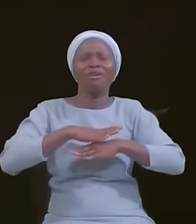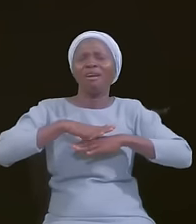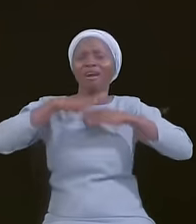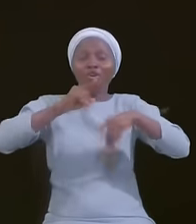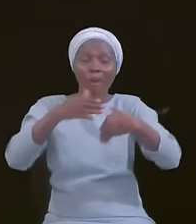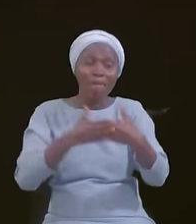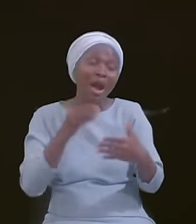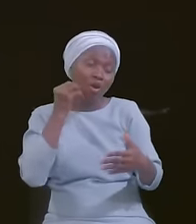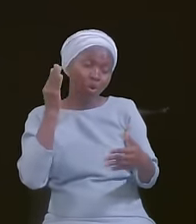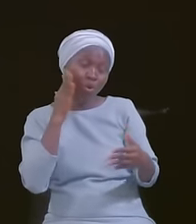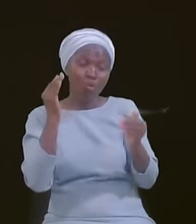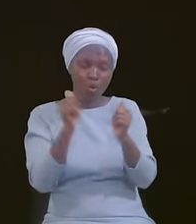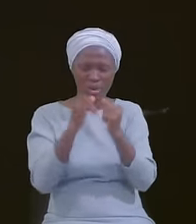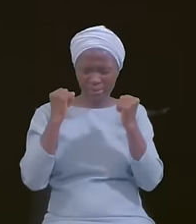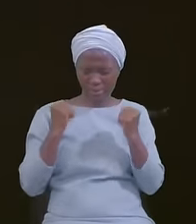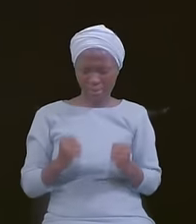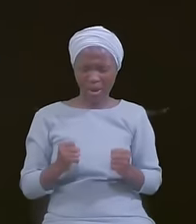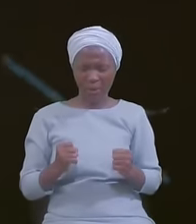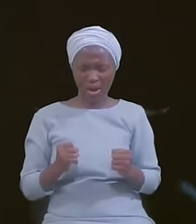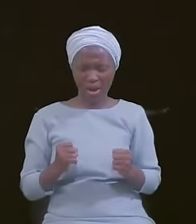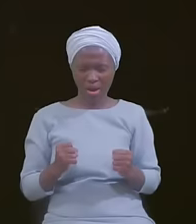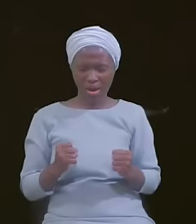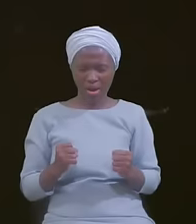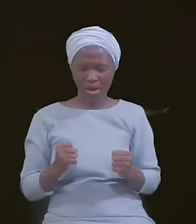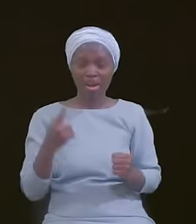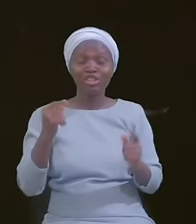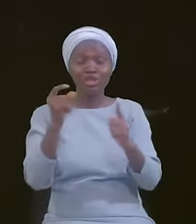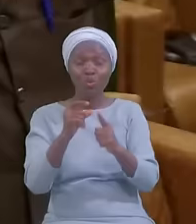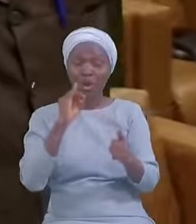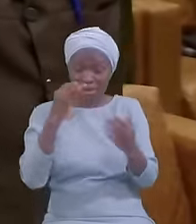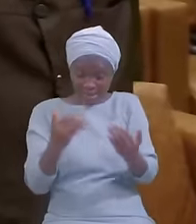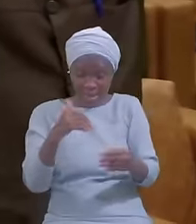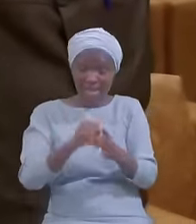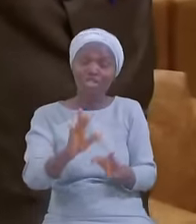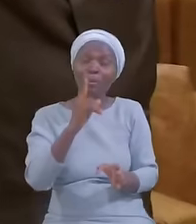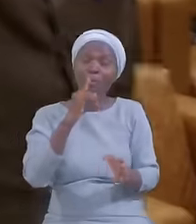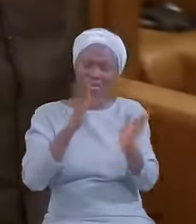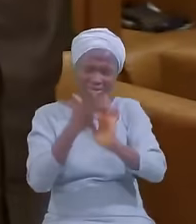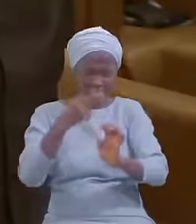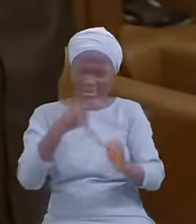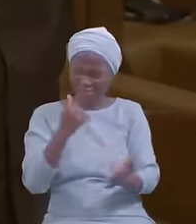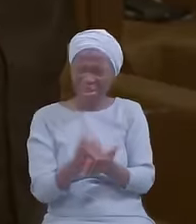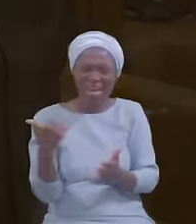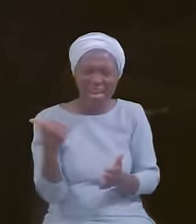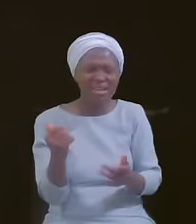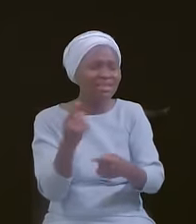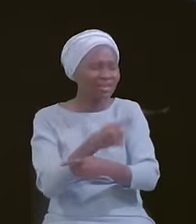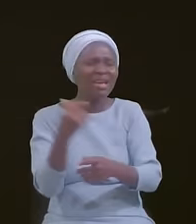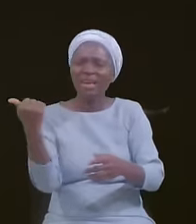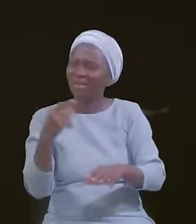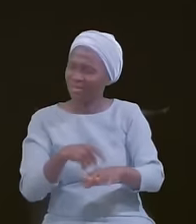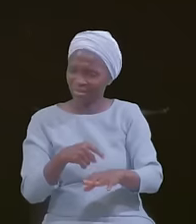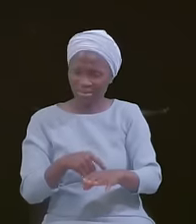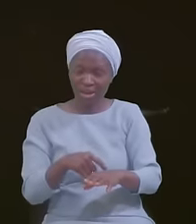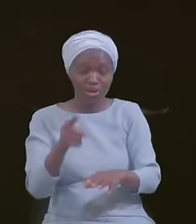power. The word is now in your mouth. Any day, any time you